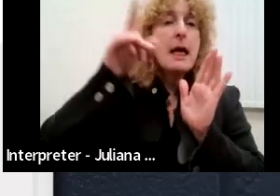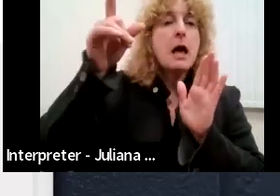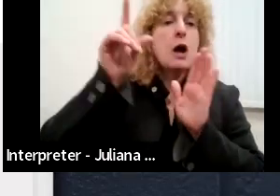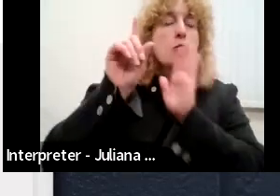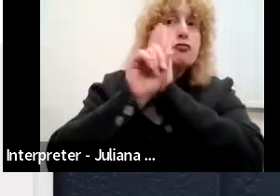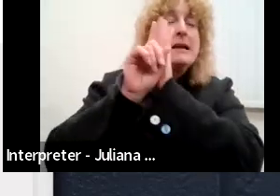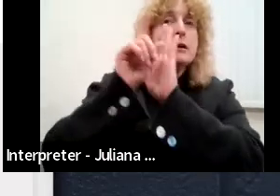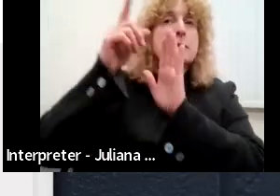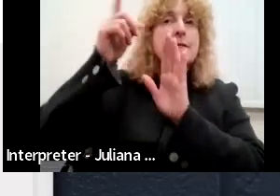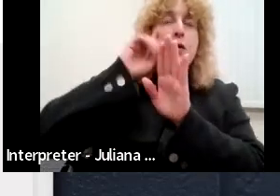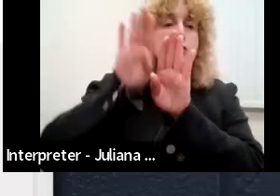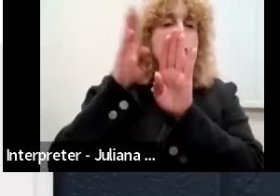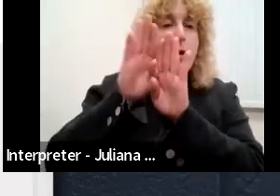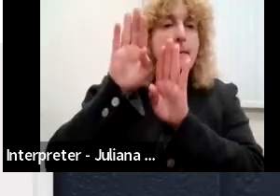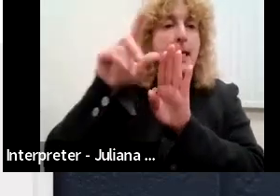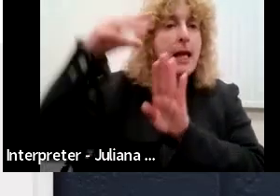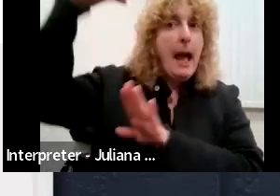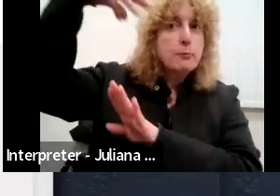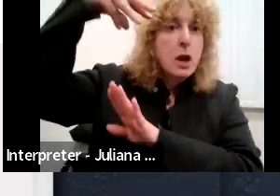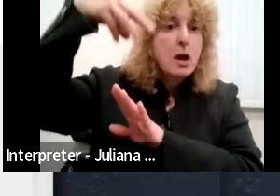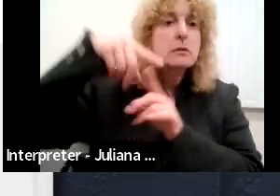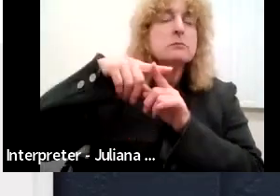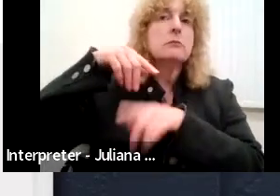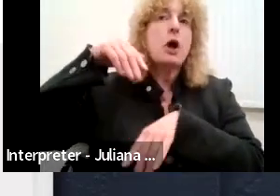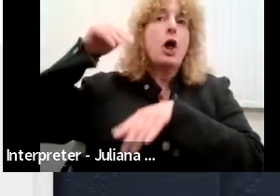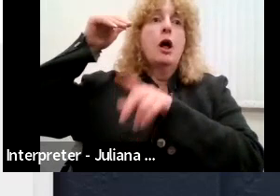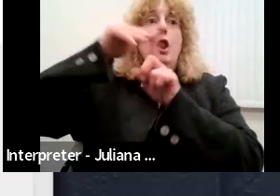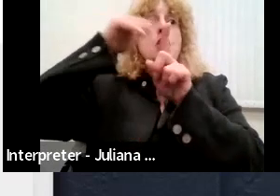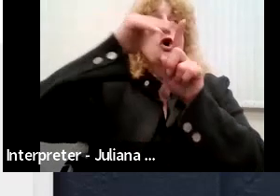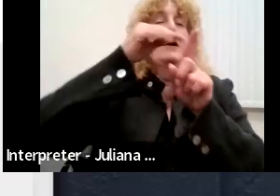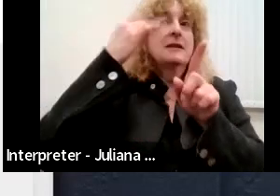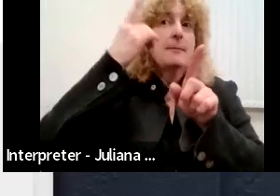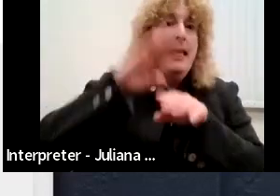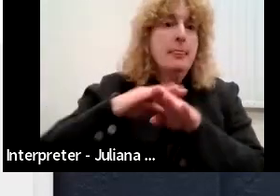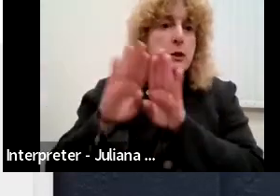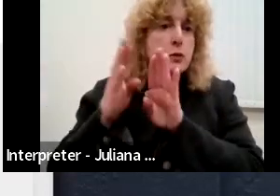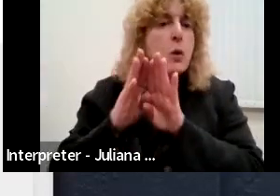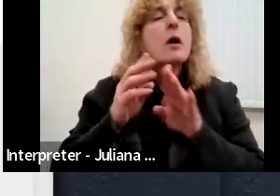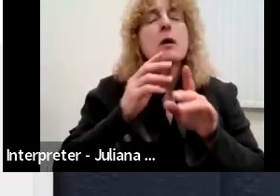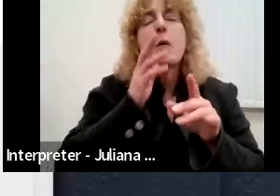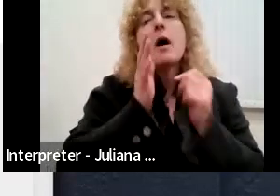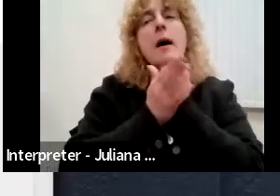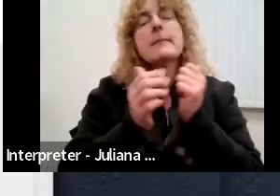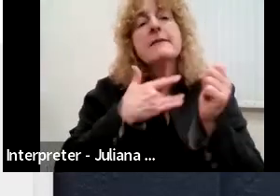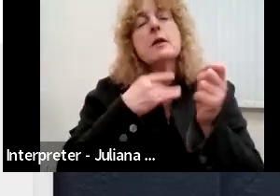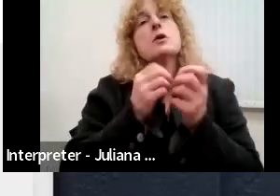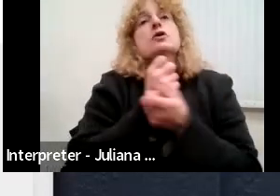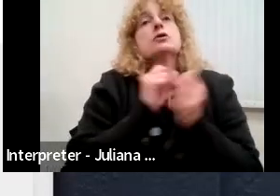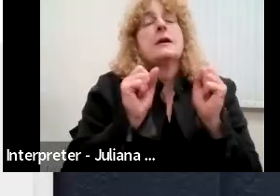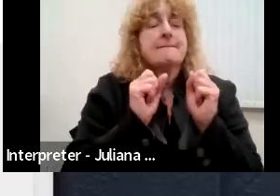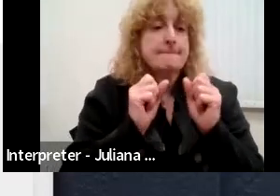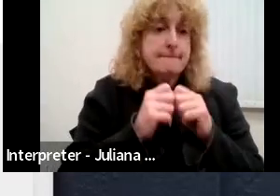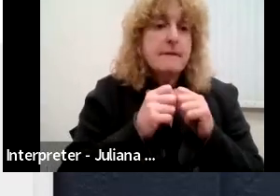and also alerting when someone's at the door. Those can just help with that feeling of security and safety. There are different smart